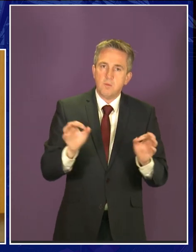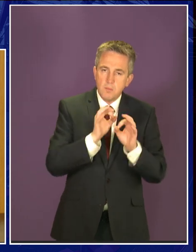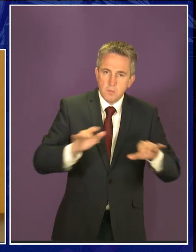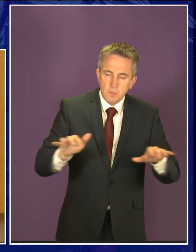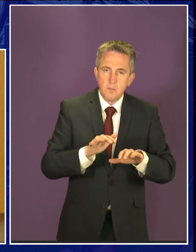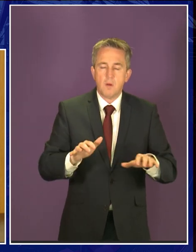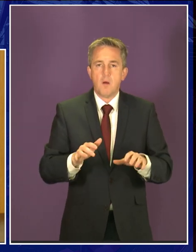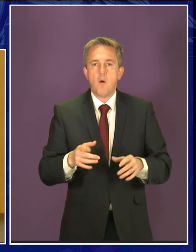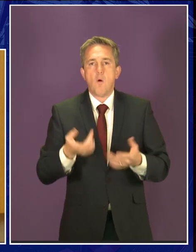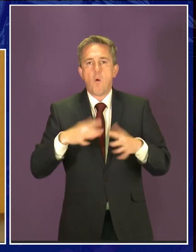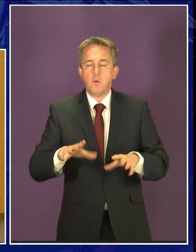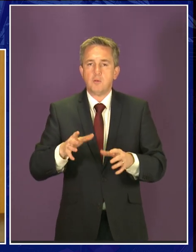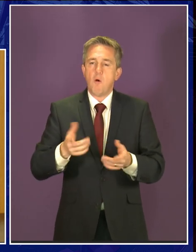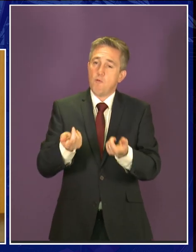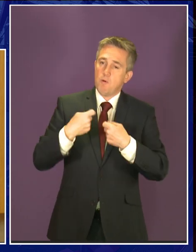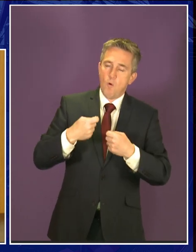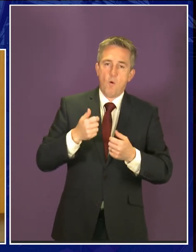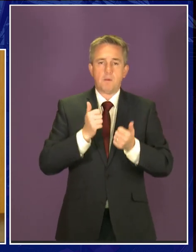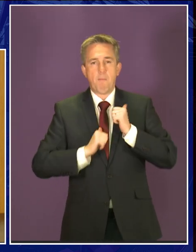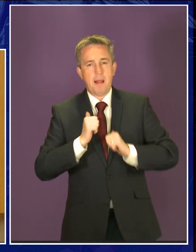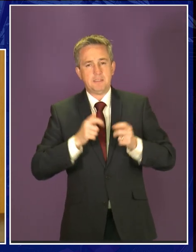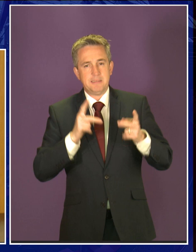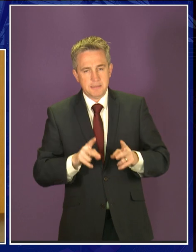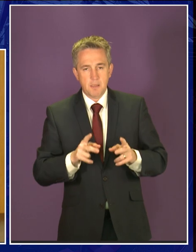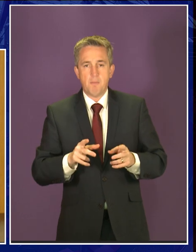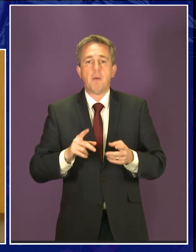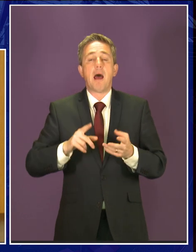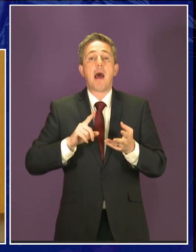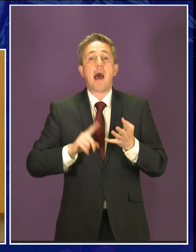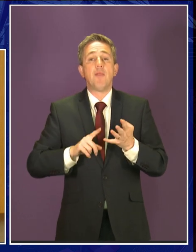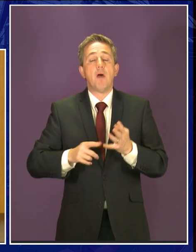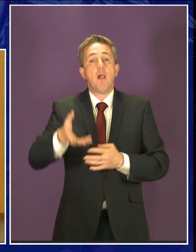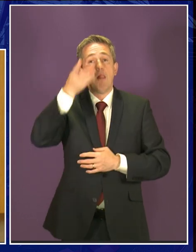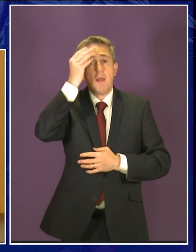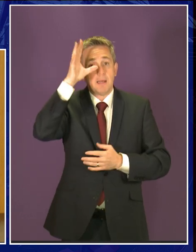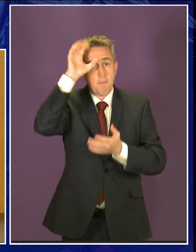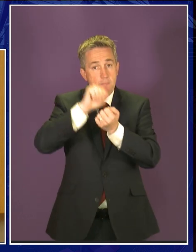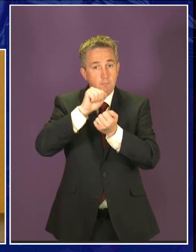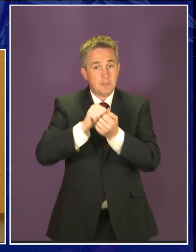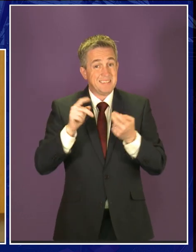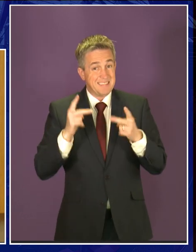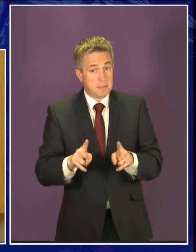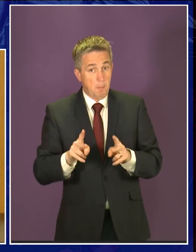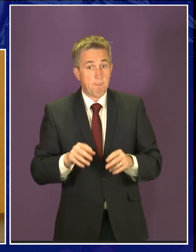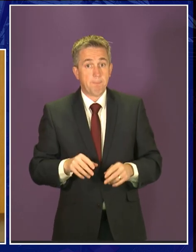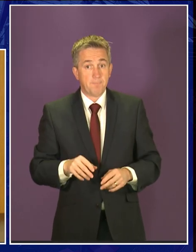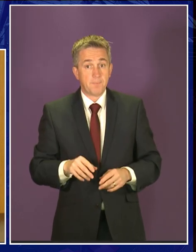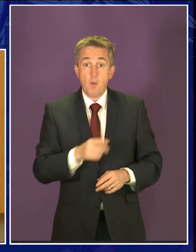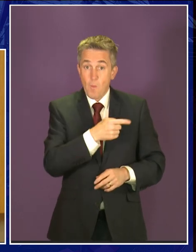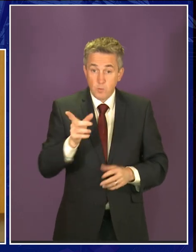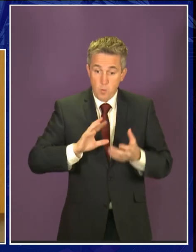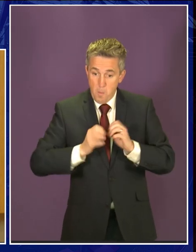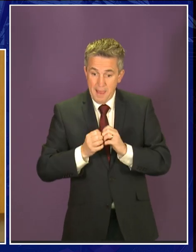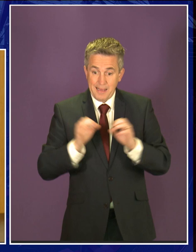and pleasure system, and the learning and memory system. In short, making music actively engages many